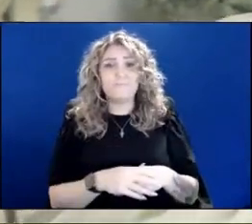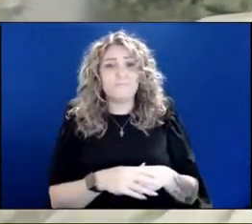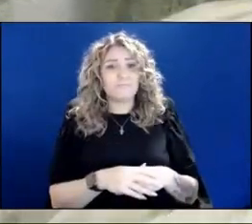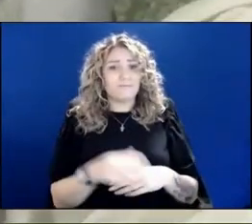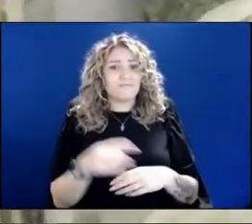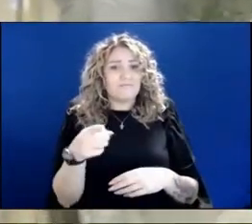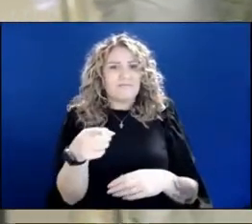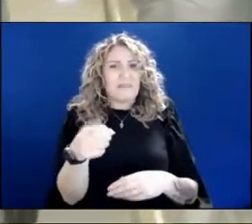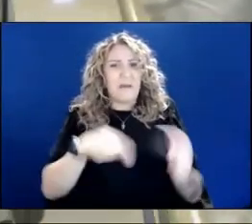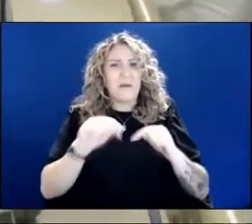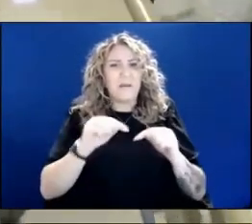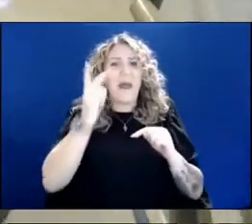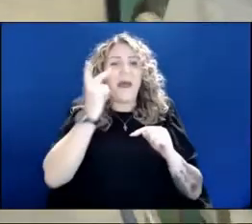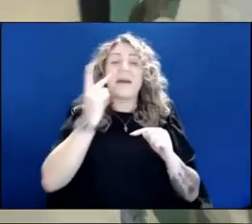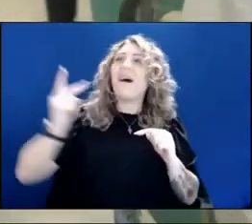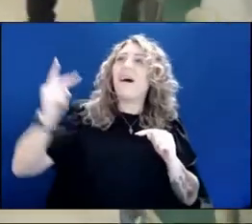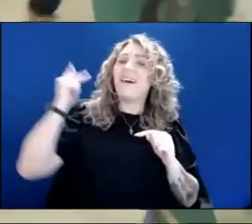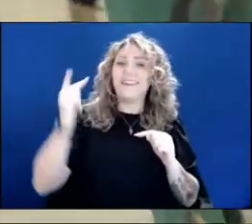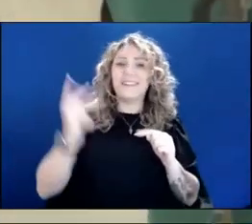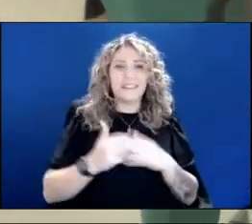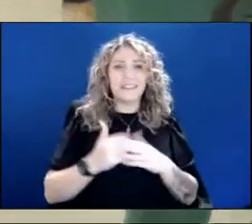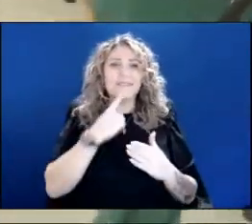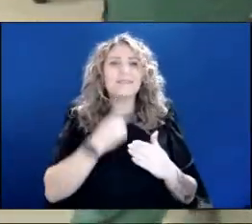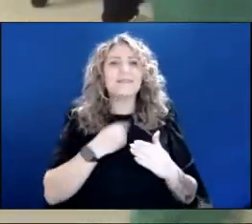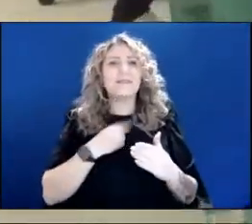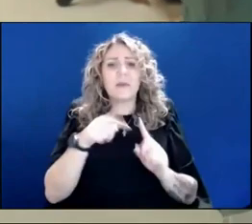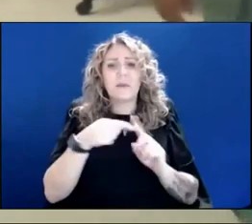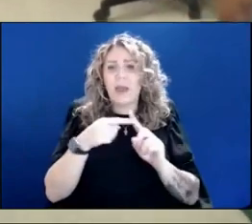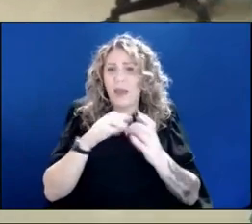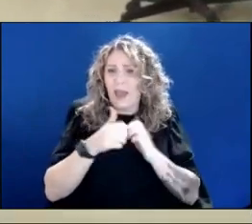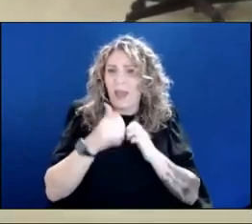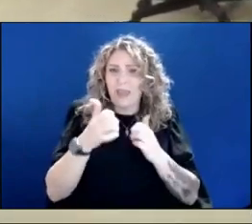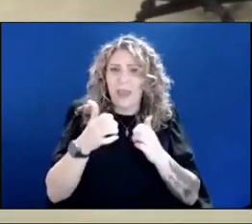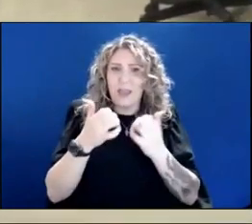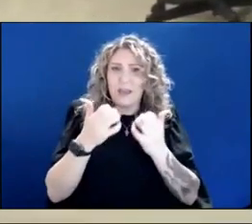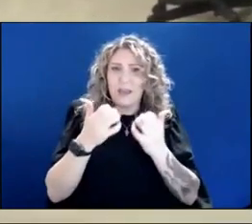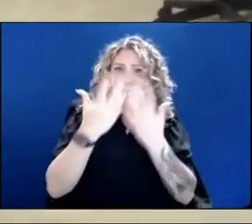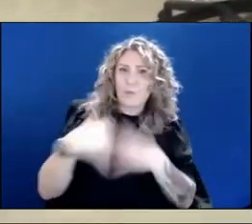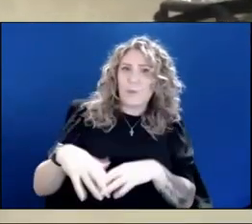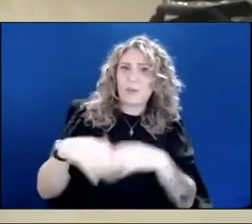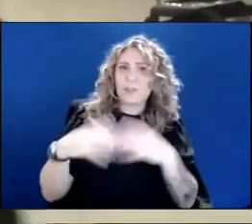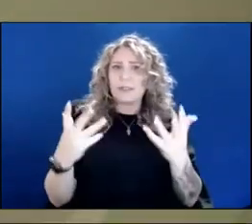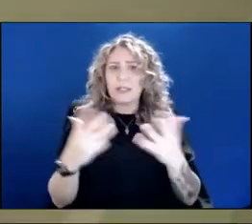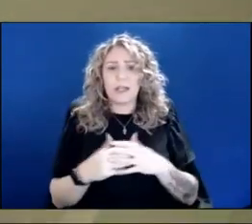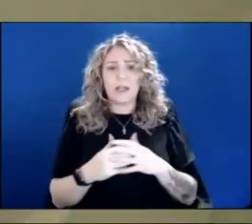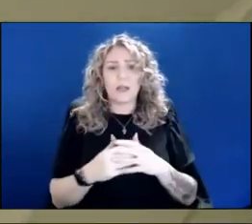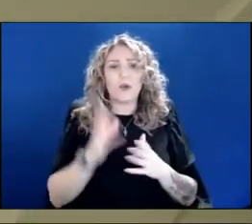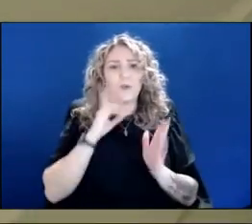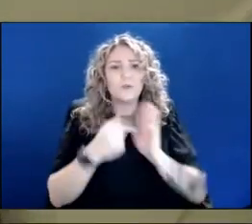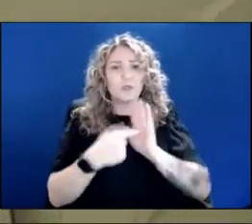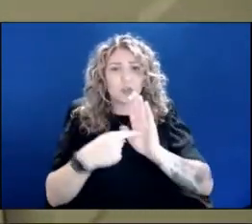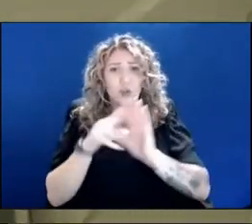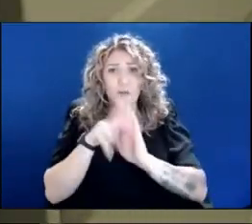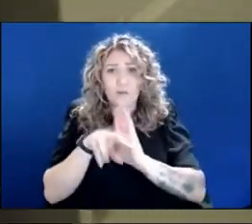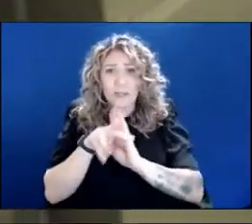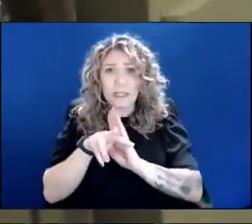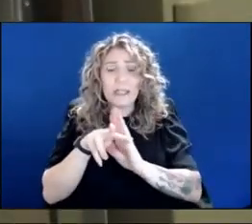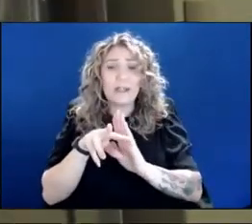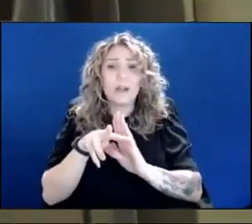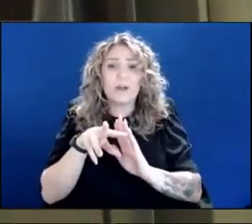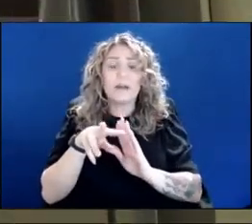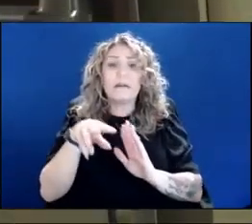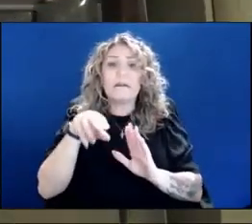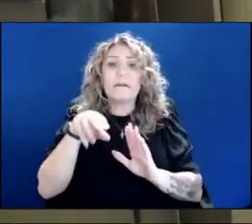time a little bit. Tell us a little bit about how this all works out. So, you know, you, because I think we're going to show some video in the actual OR and